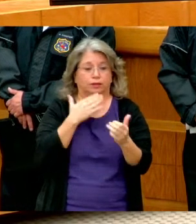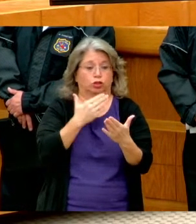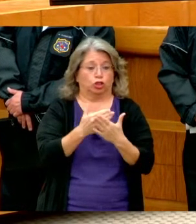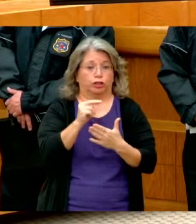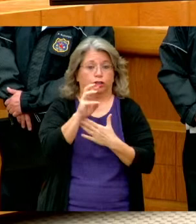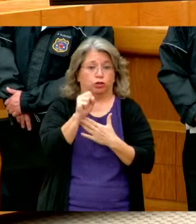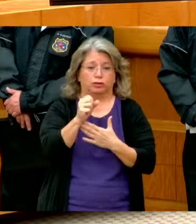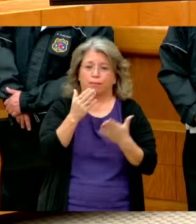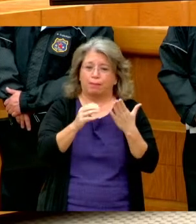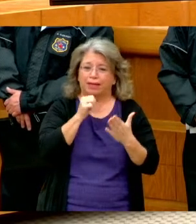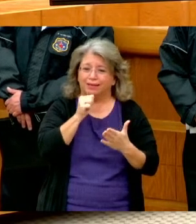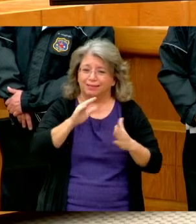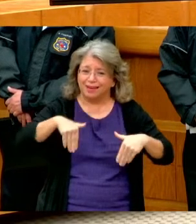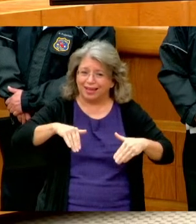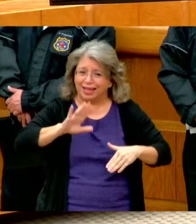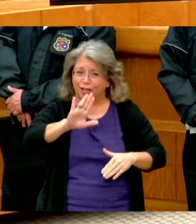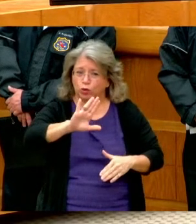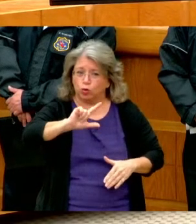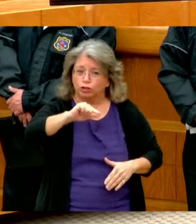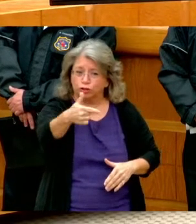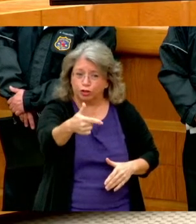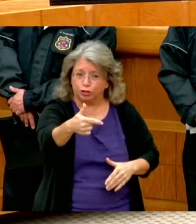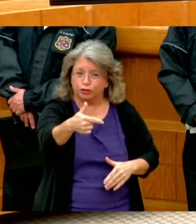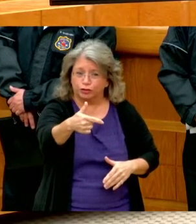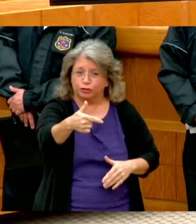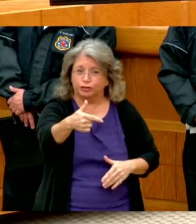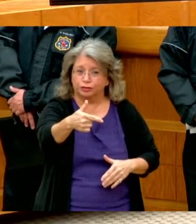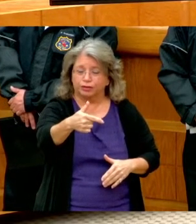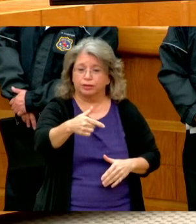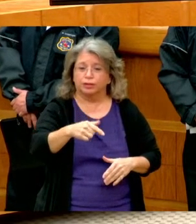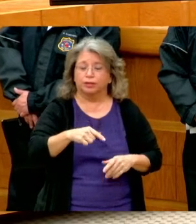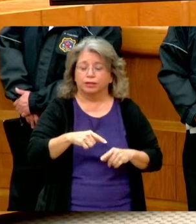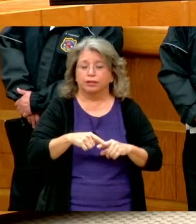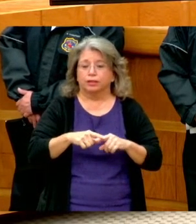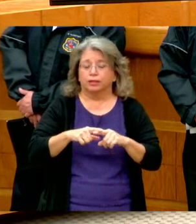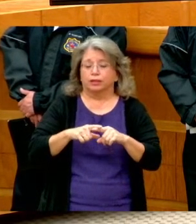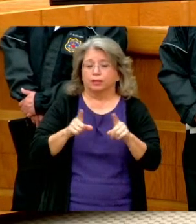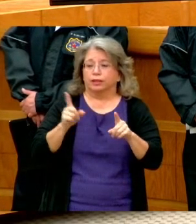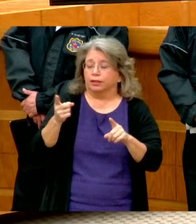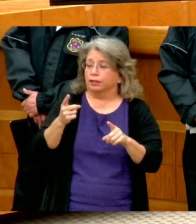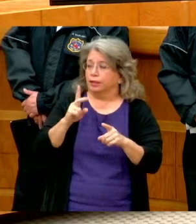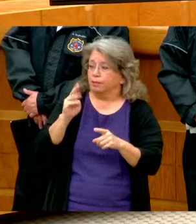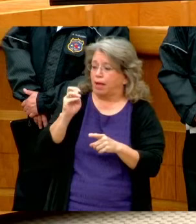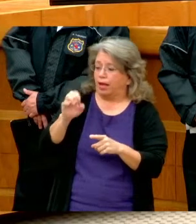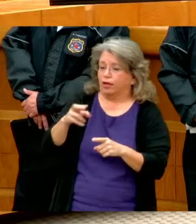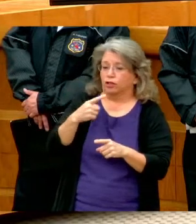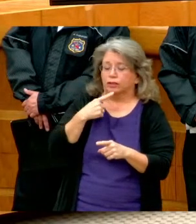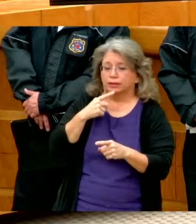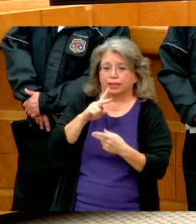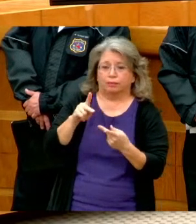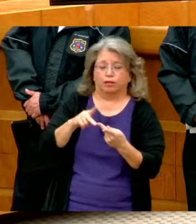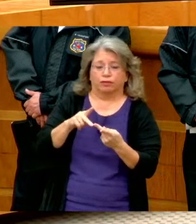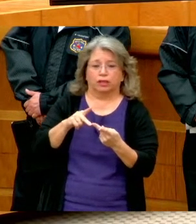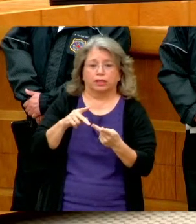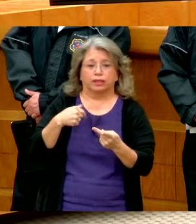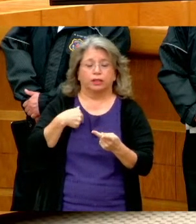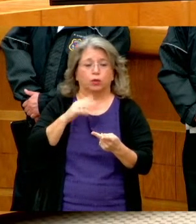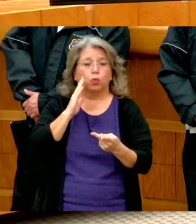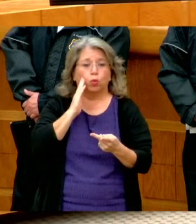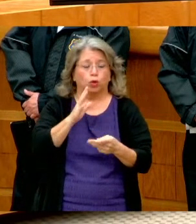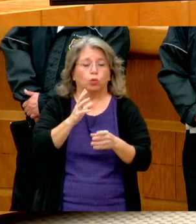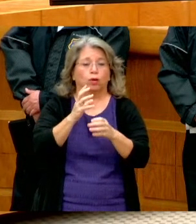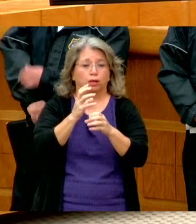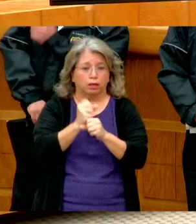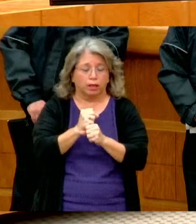perfectly. You're going to get a dose of some incredible mRNA, that messenger